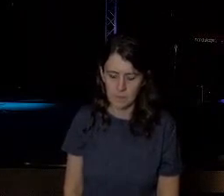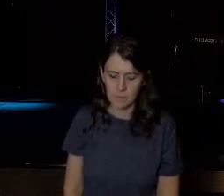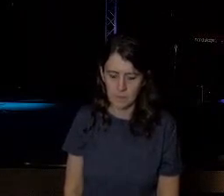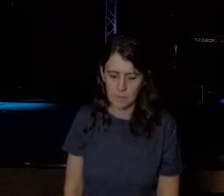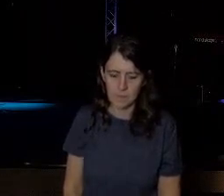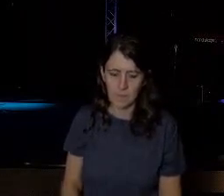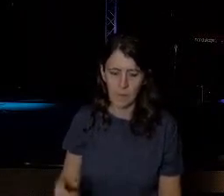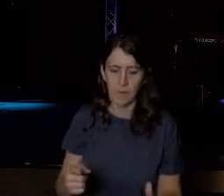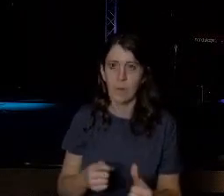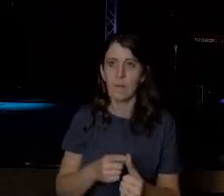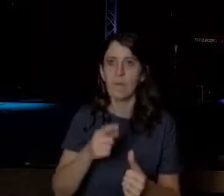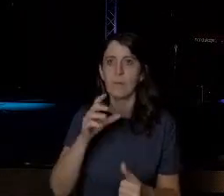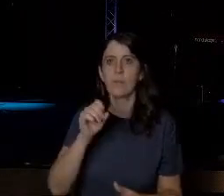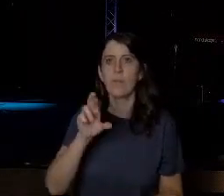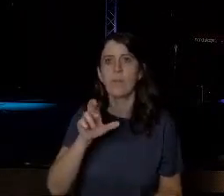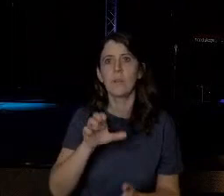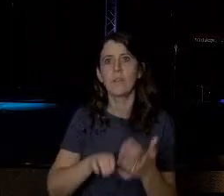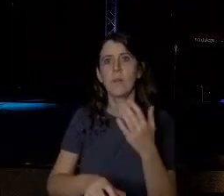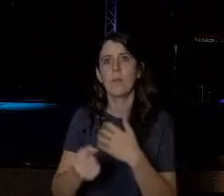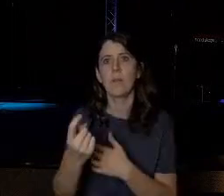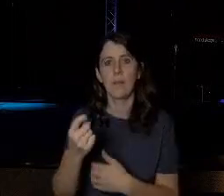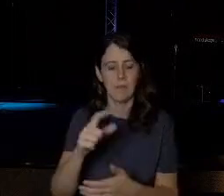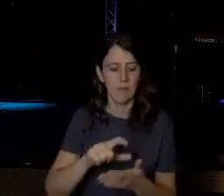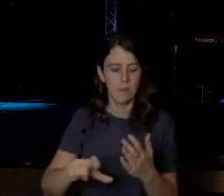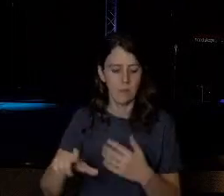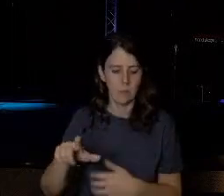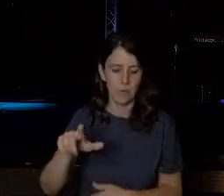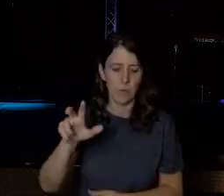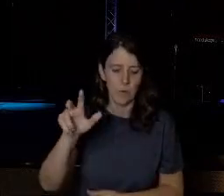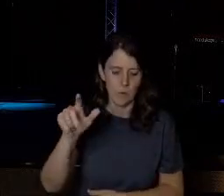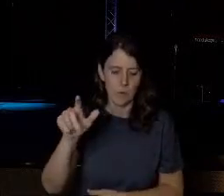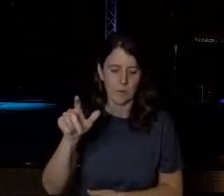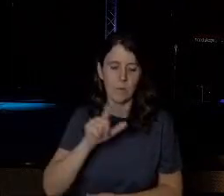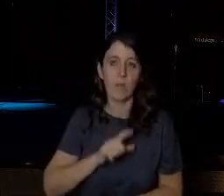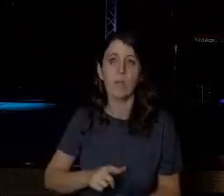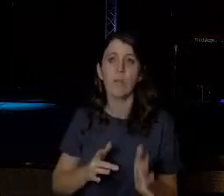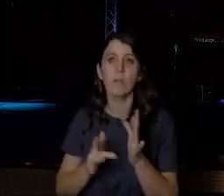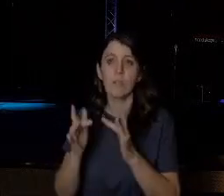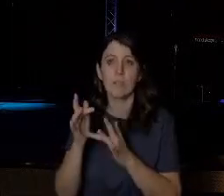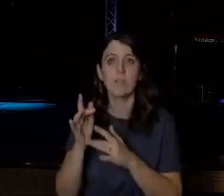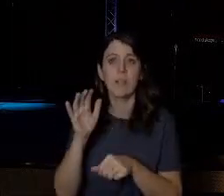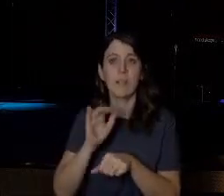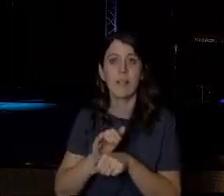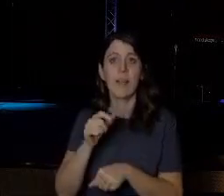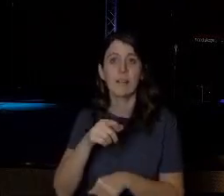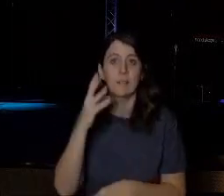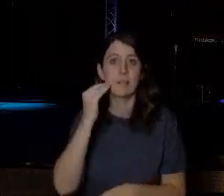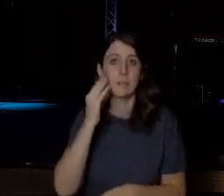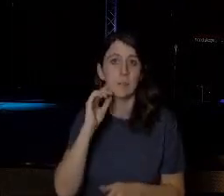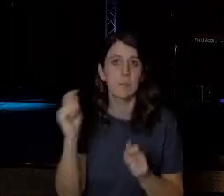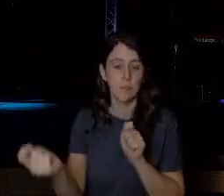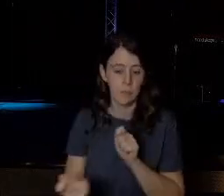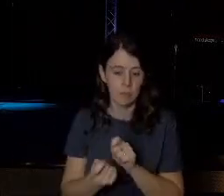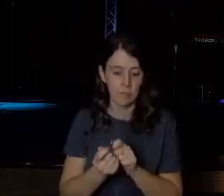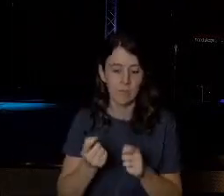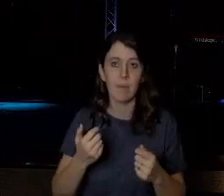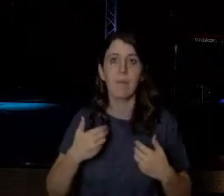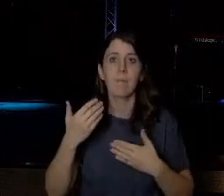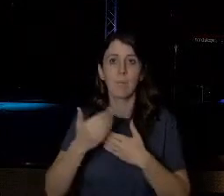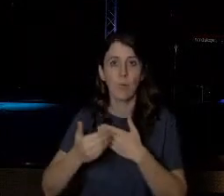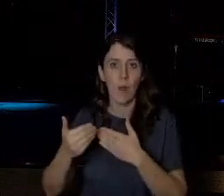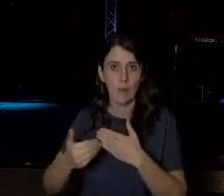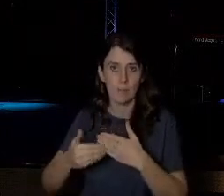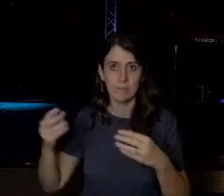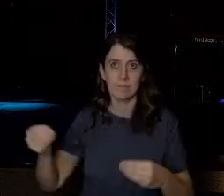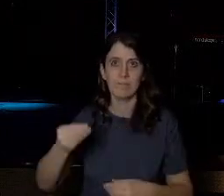First Corinthians 11:23 says this: The Lord Jesus, on the night he was betrayed, took bread. And